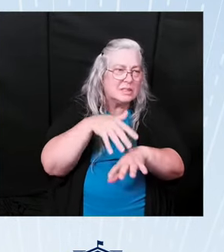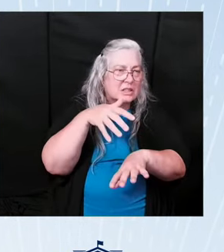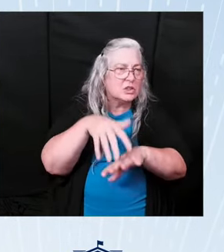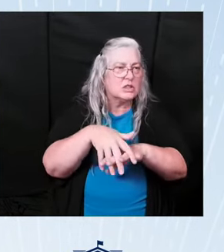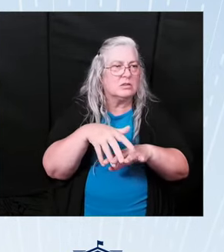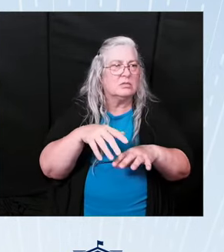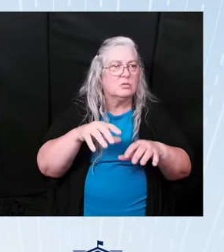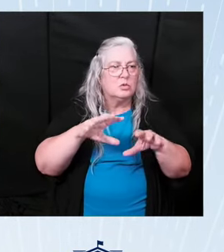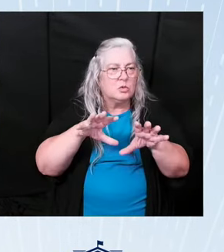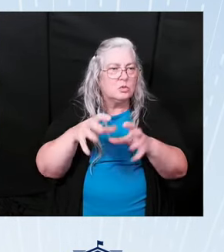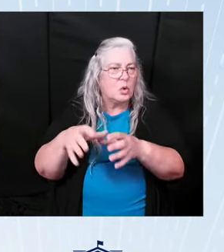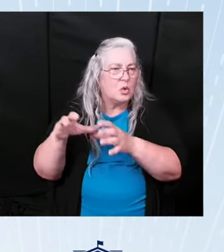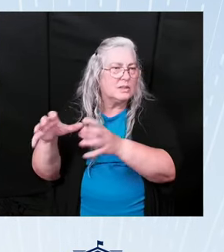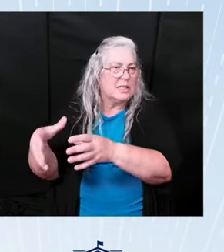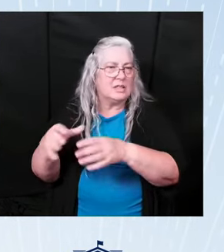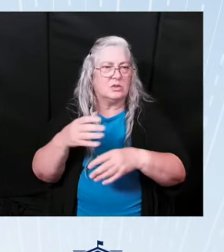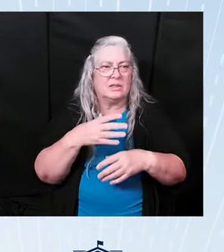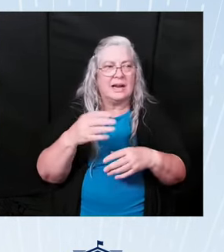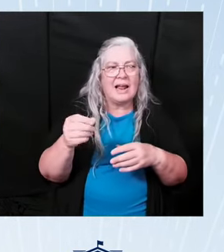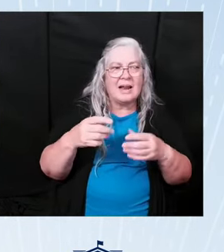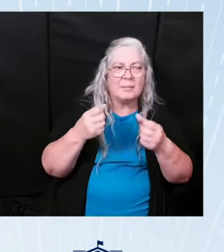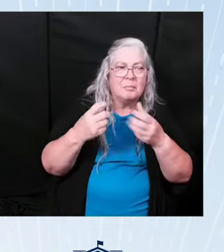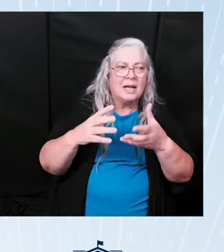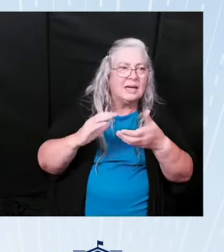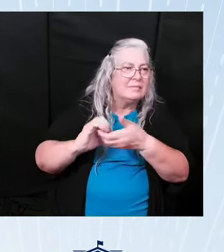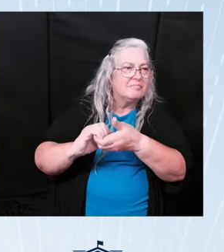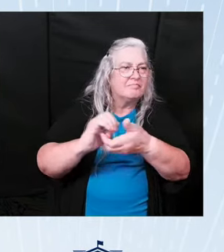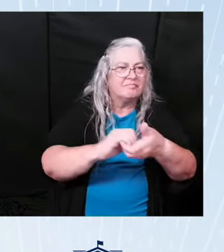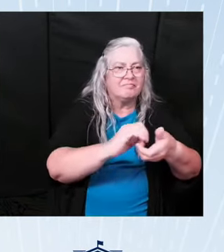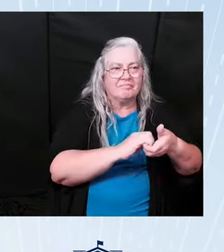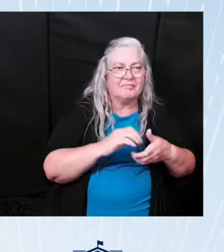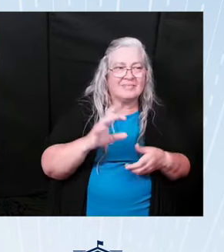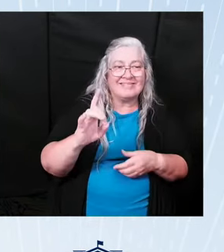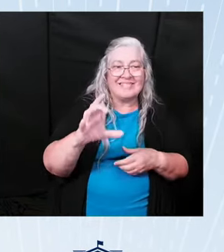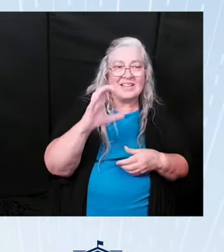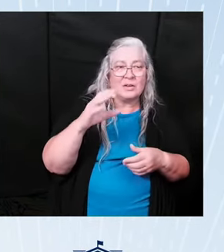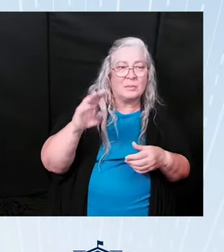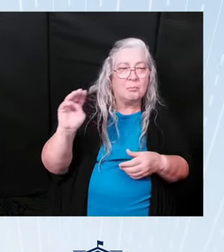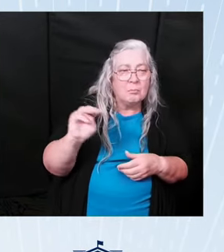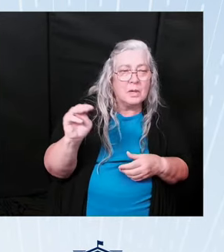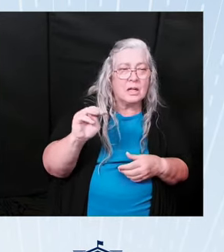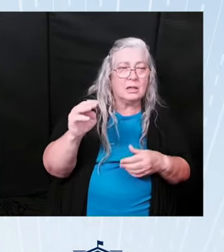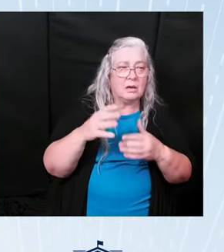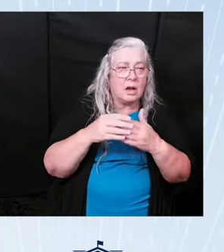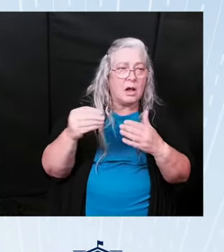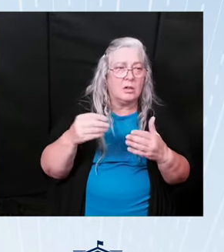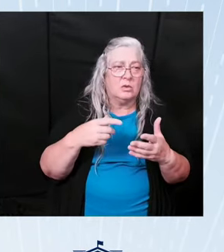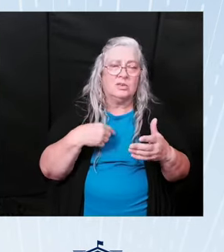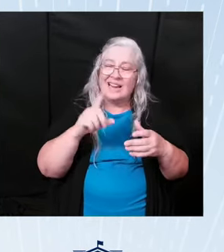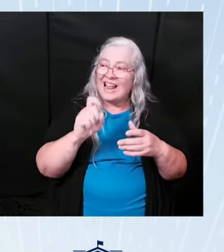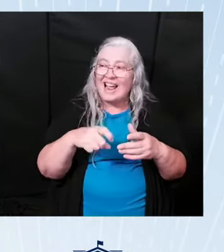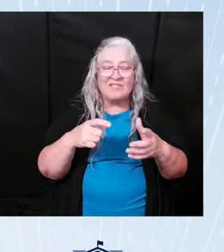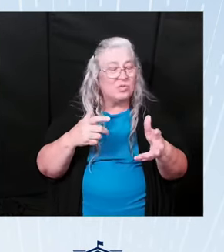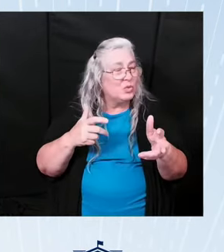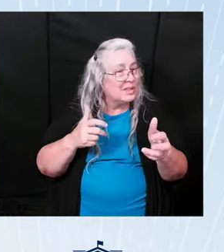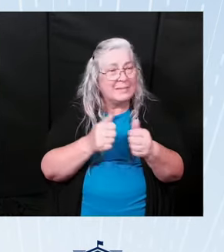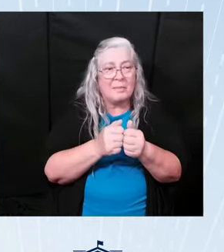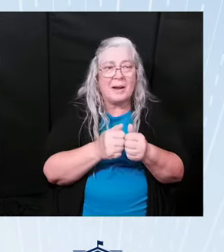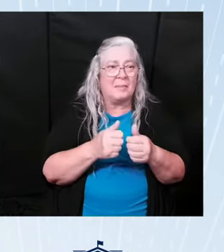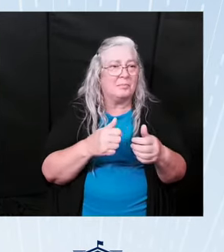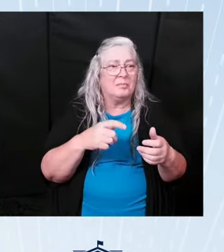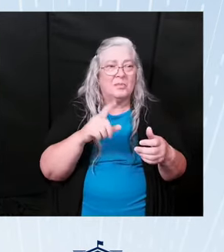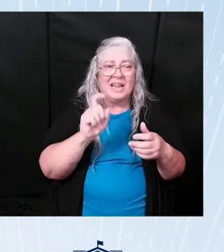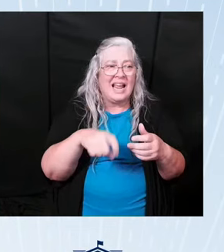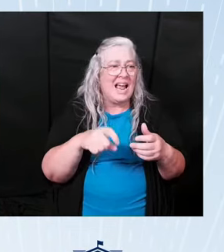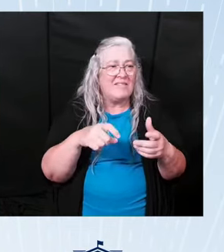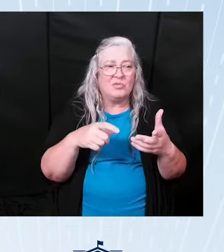partnership. What we've launched today could make all the difference for the parent who works outside 10 hours a day, the family who